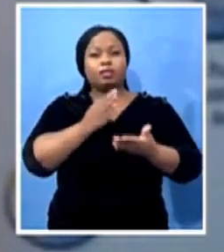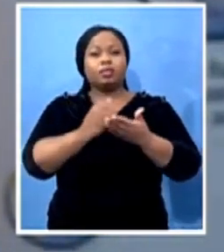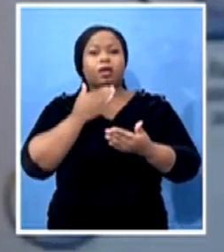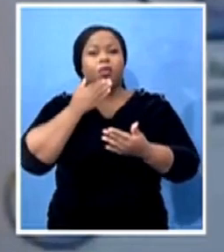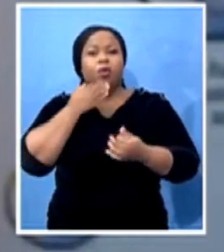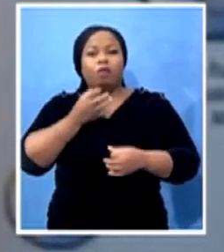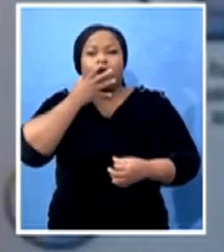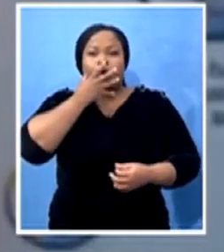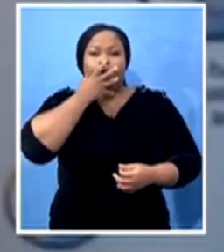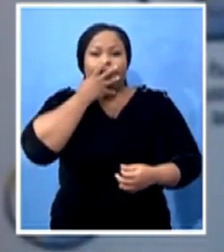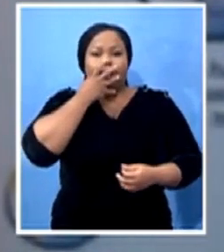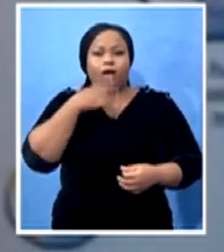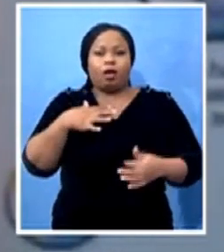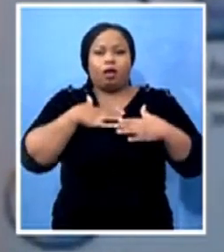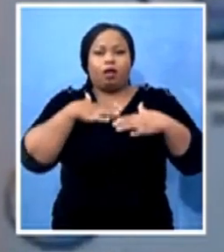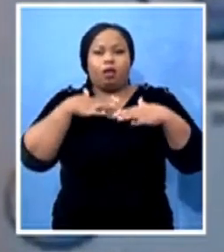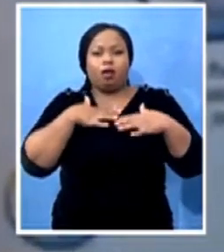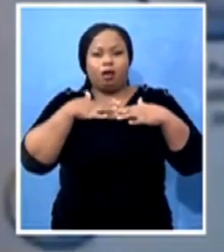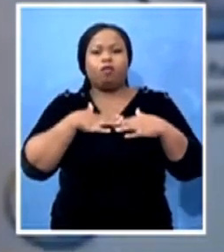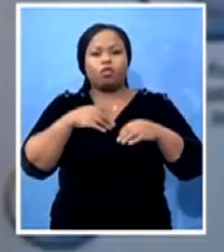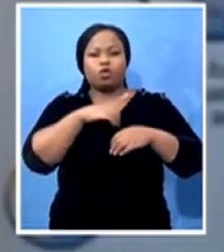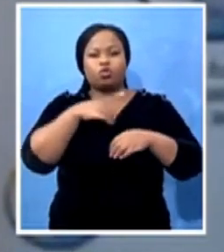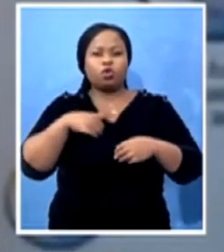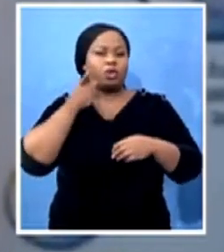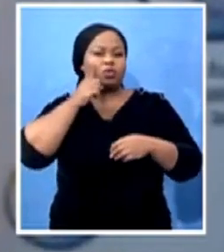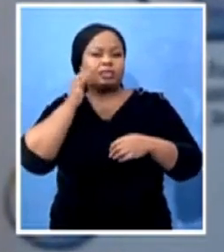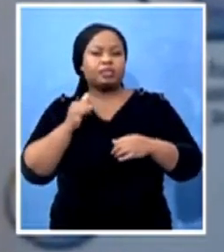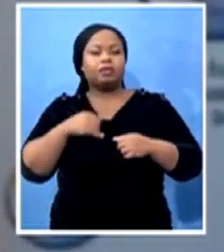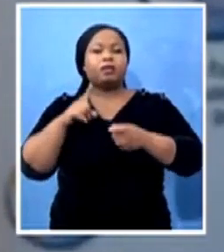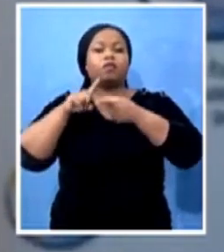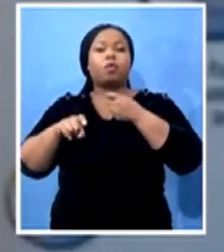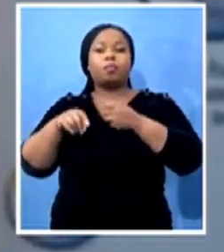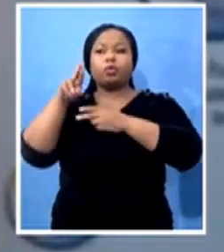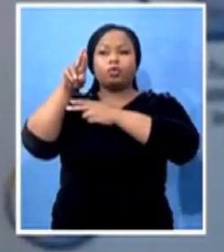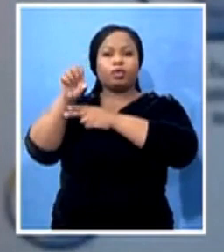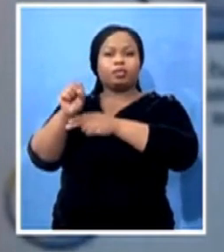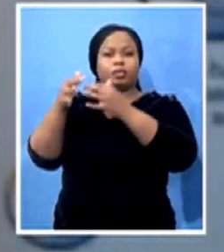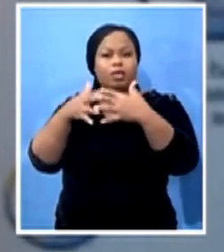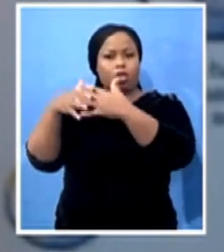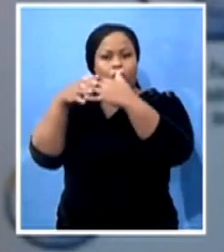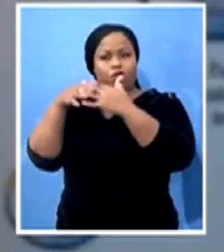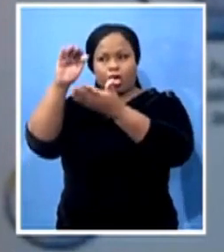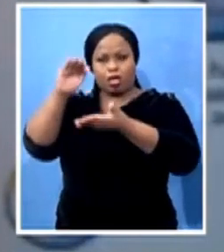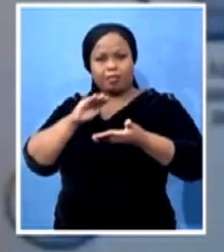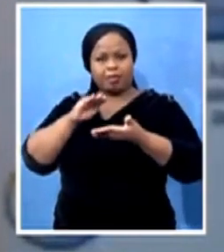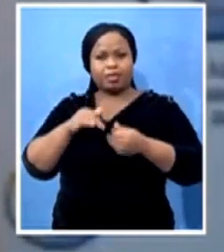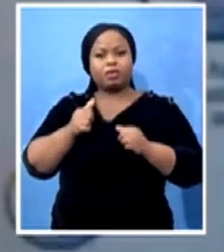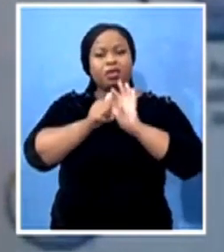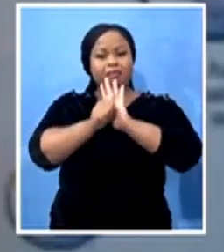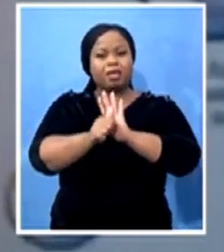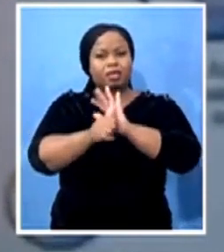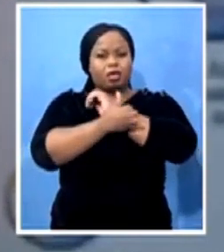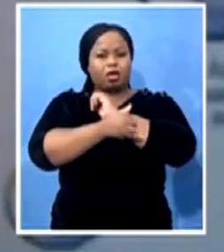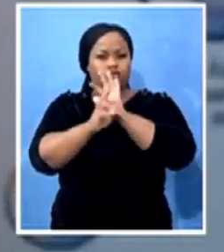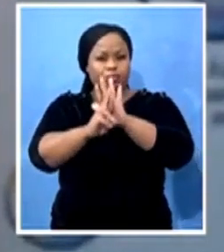were donated by the United States of America. The ambassador is also here this morning. So you would know, of course,